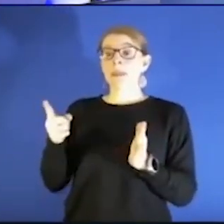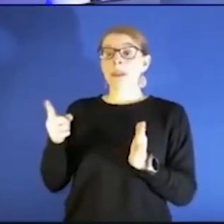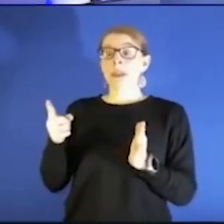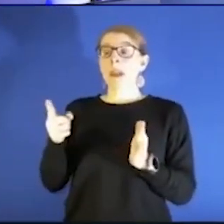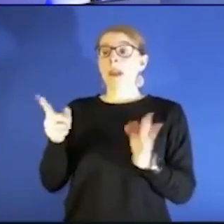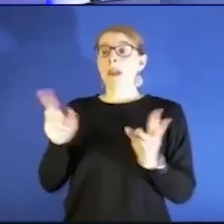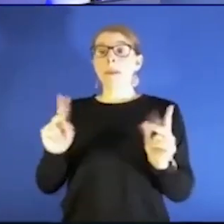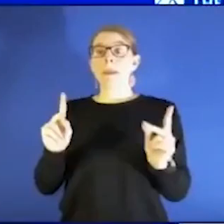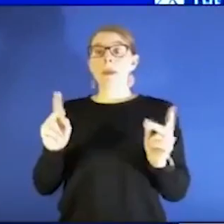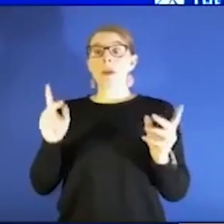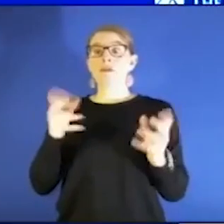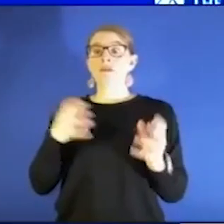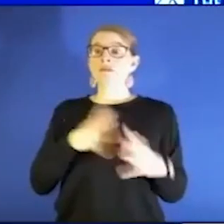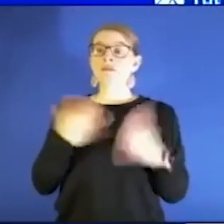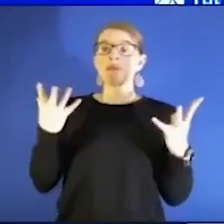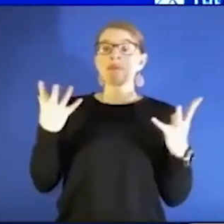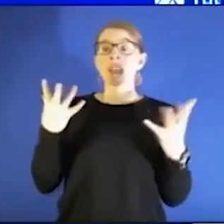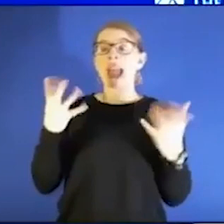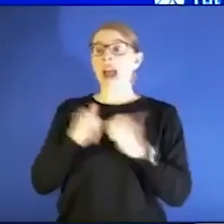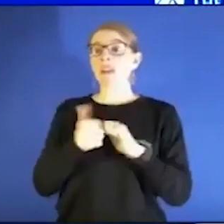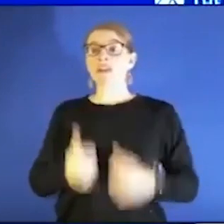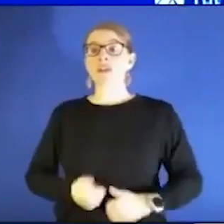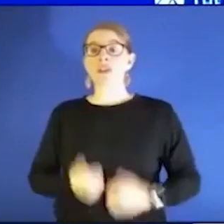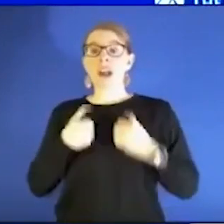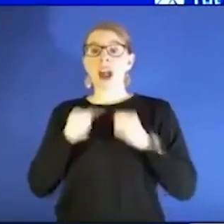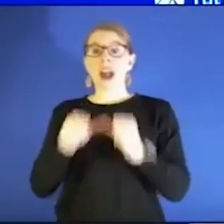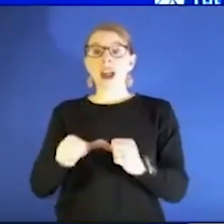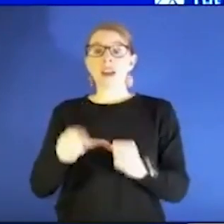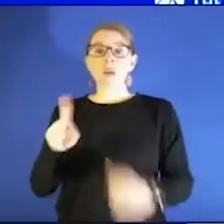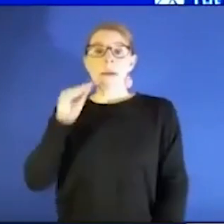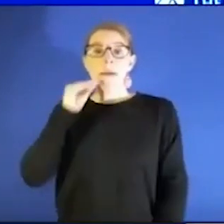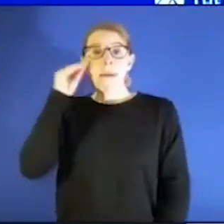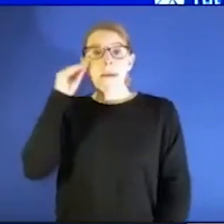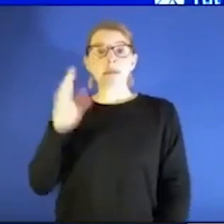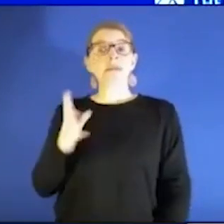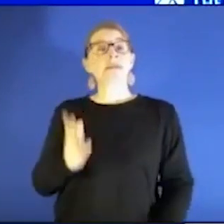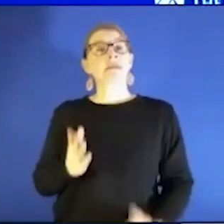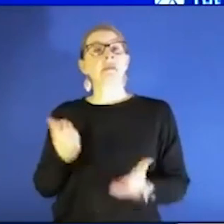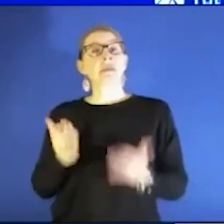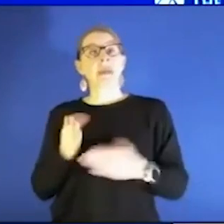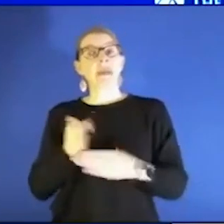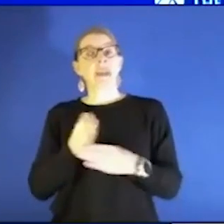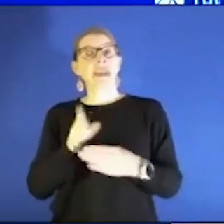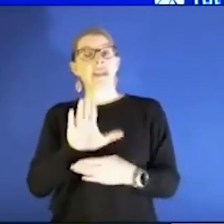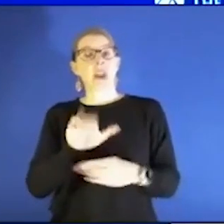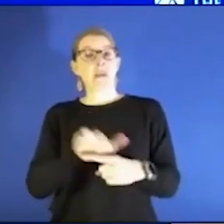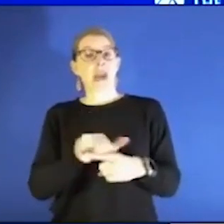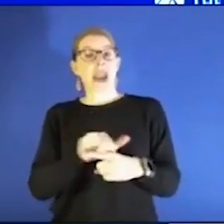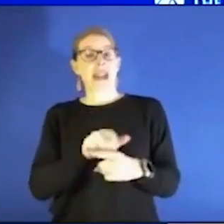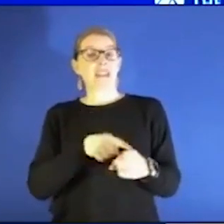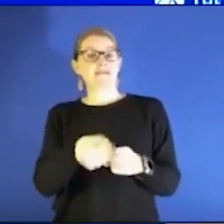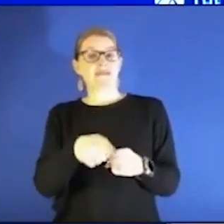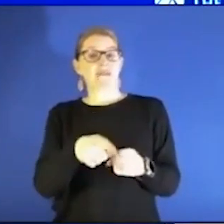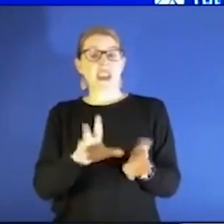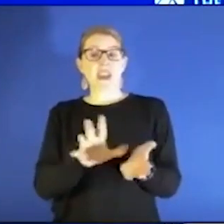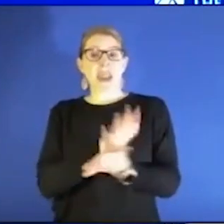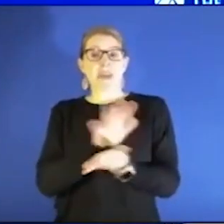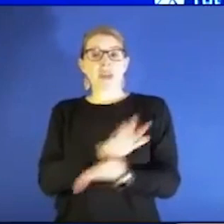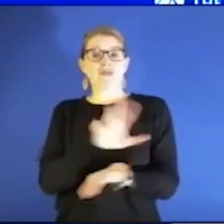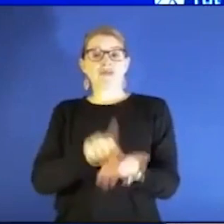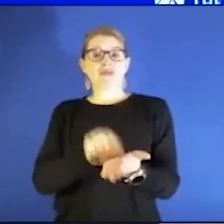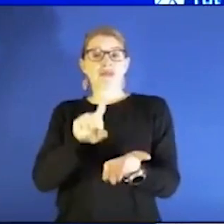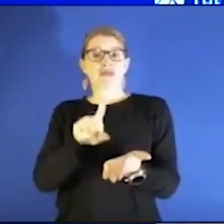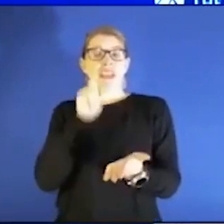home. You know, I think there should be maybe within their practice just a printout sheet. I think that would be very easy. I think